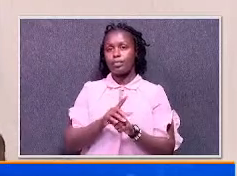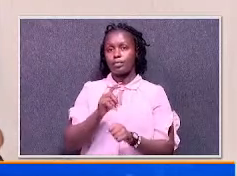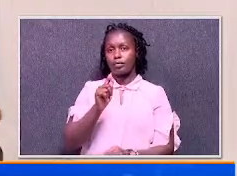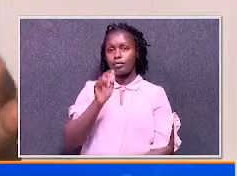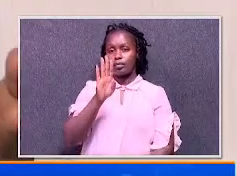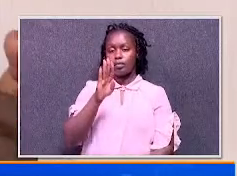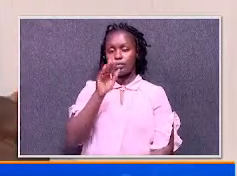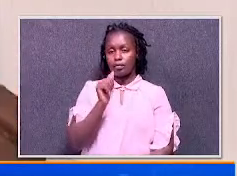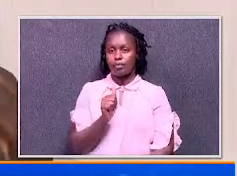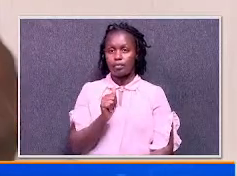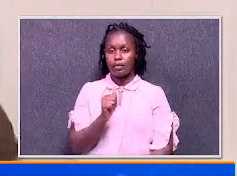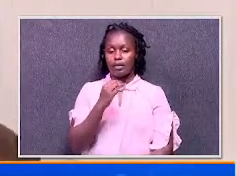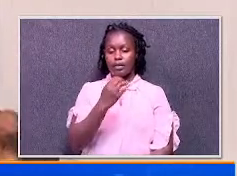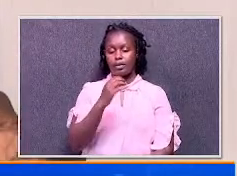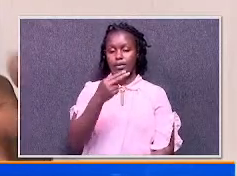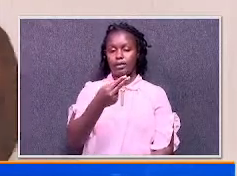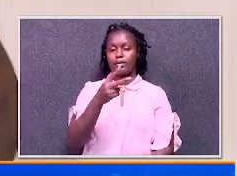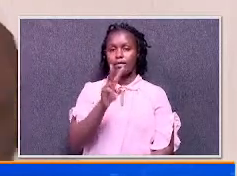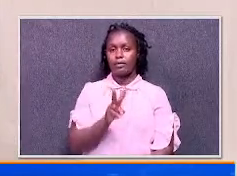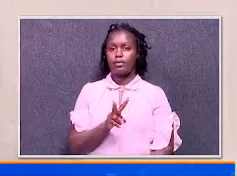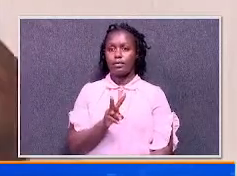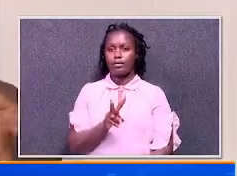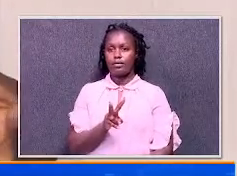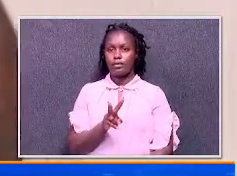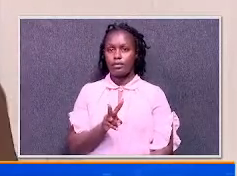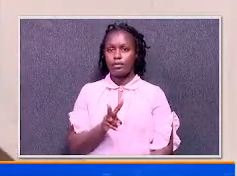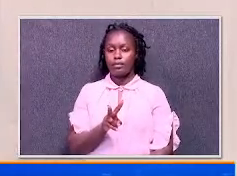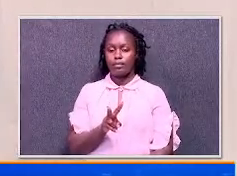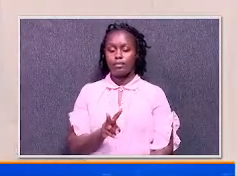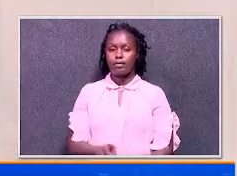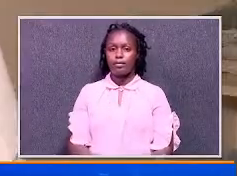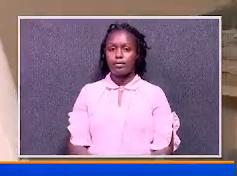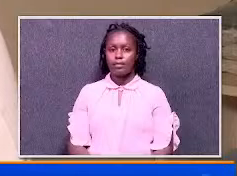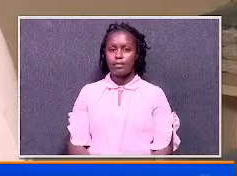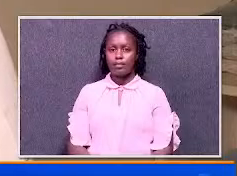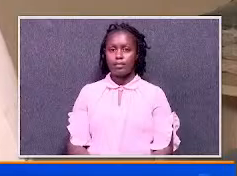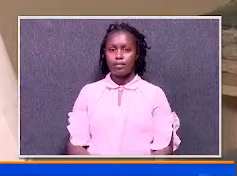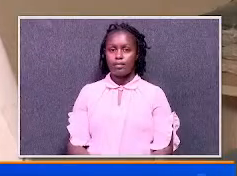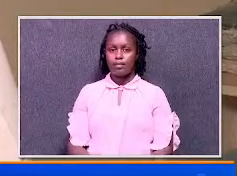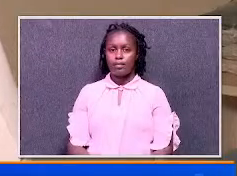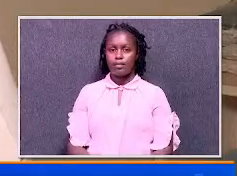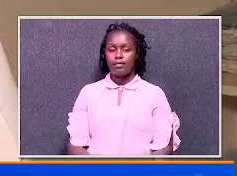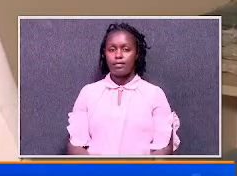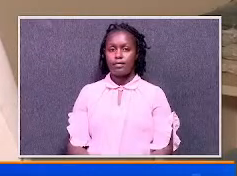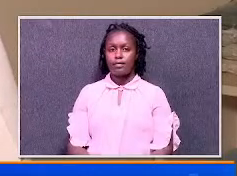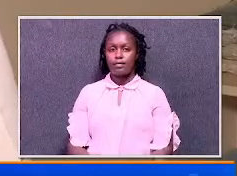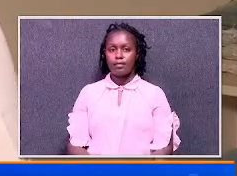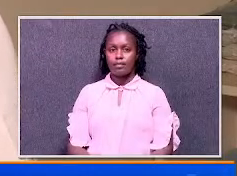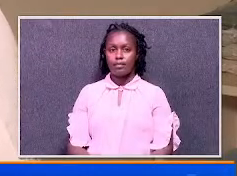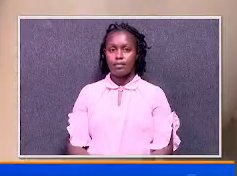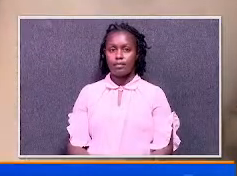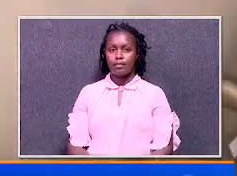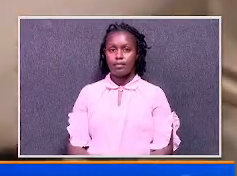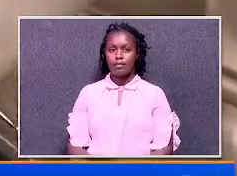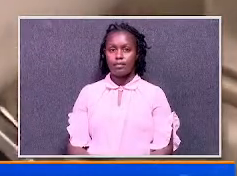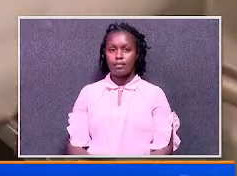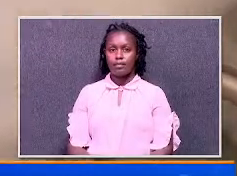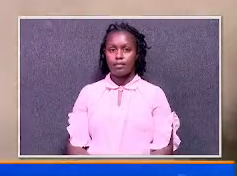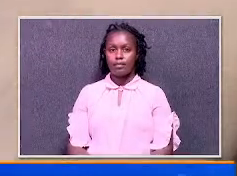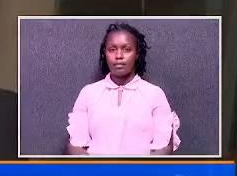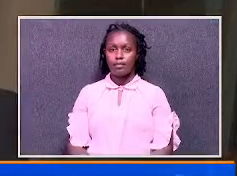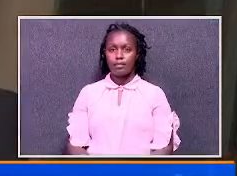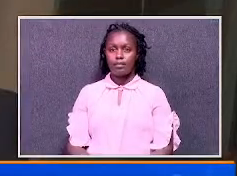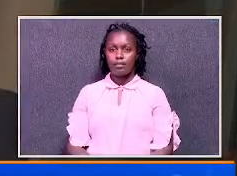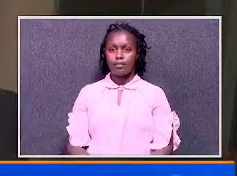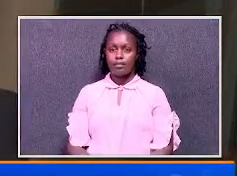the CHVs in also referral of these mothers to come and deliver in our hospital. So it's something that is working.